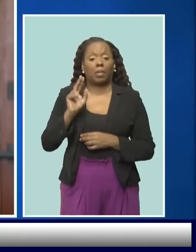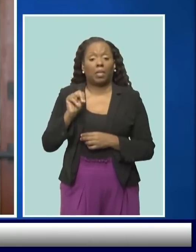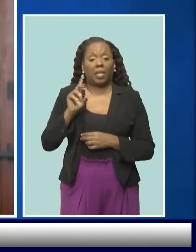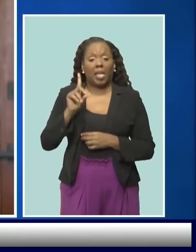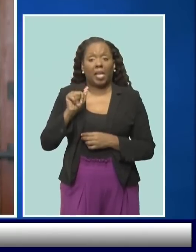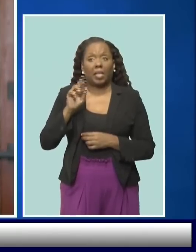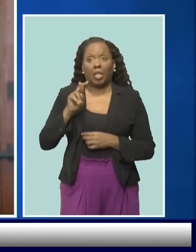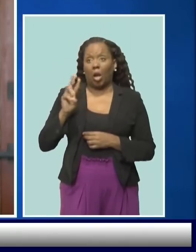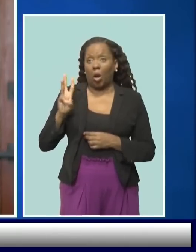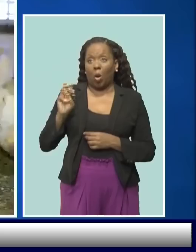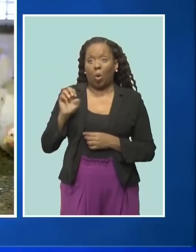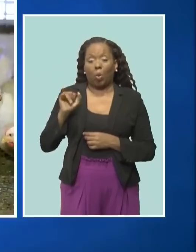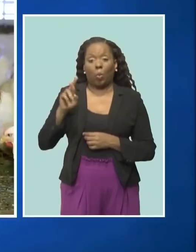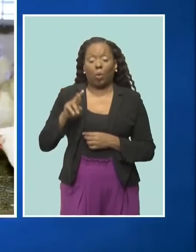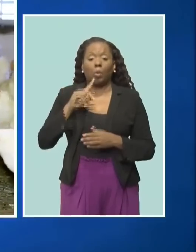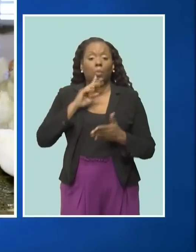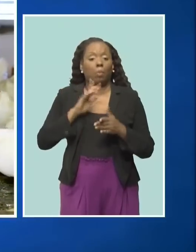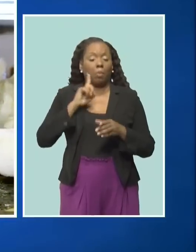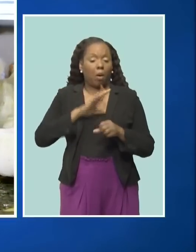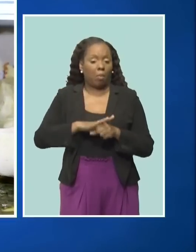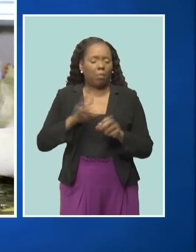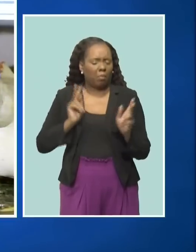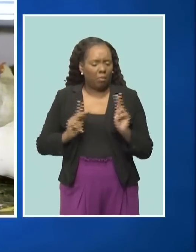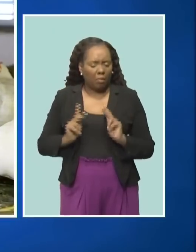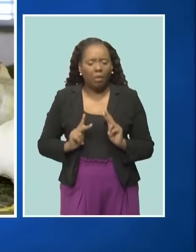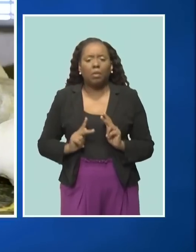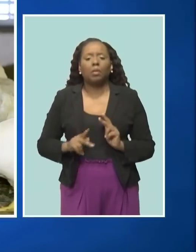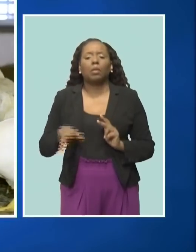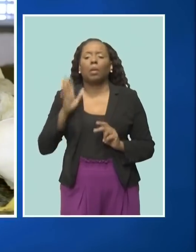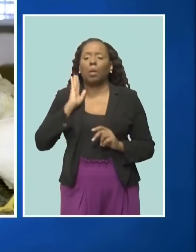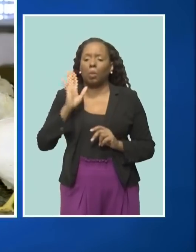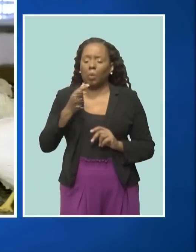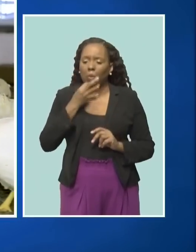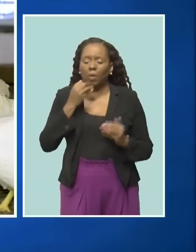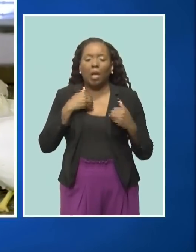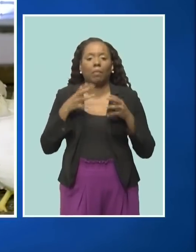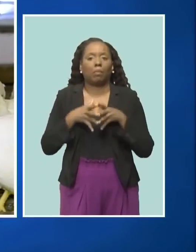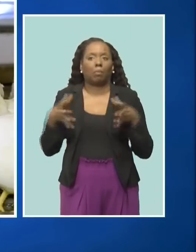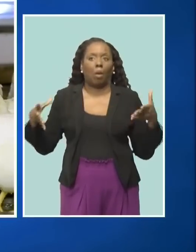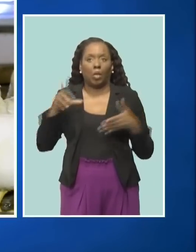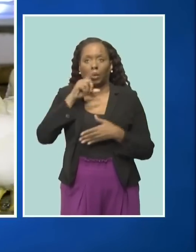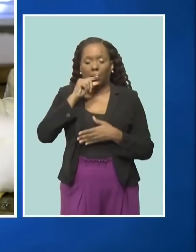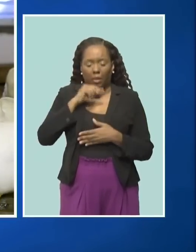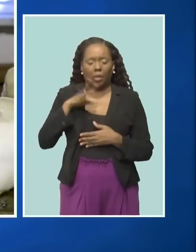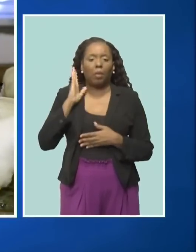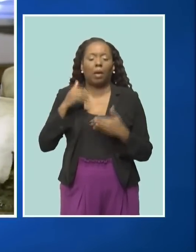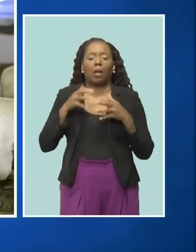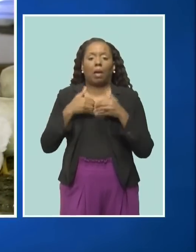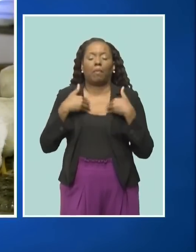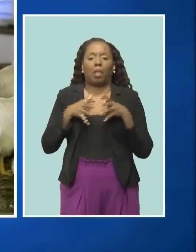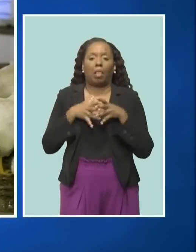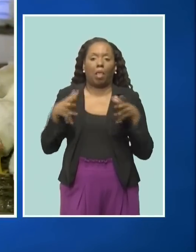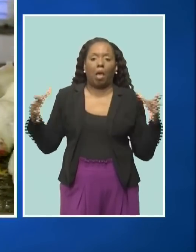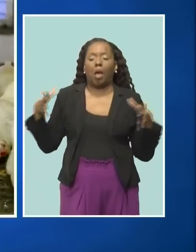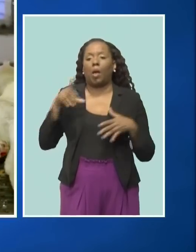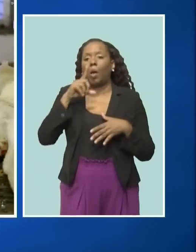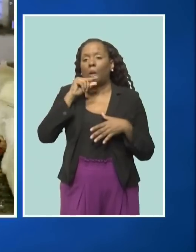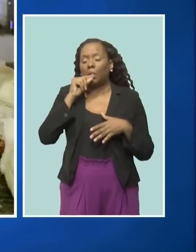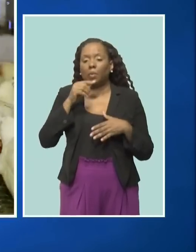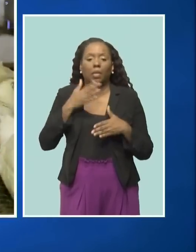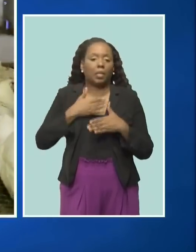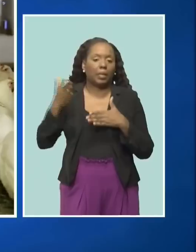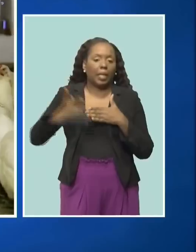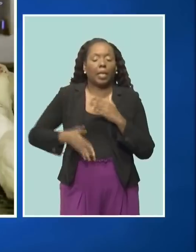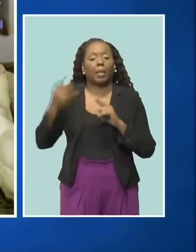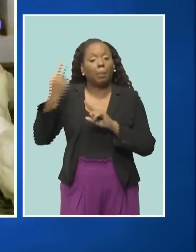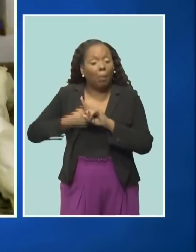is assuring consumers the chicken shortage will be short-lived. He says chicken will be back on supermarket shelves in abundance by the end of